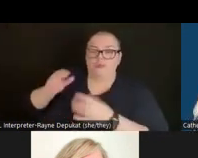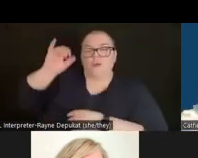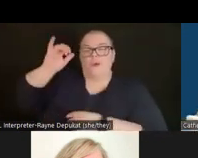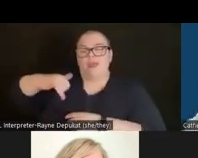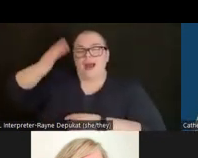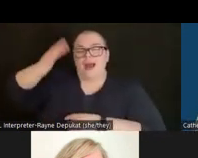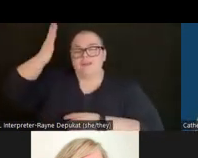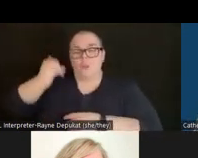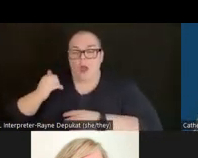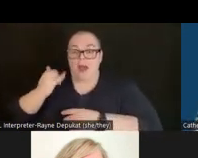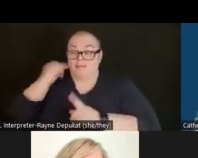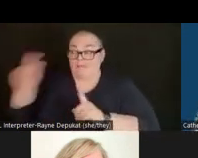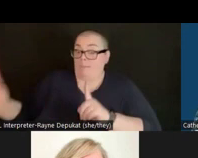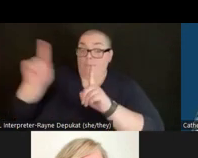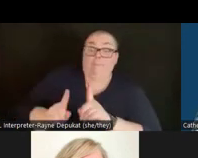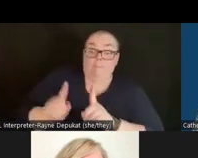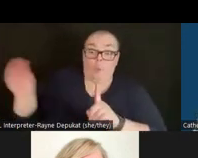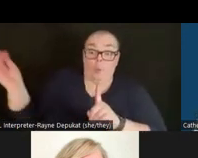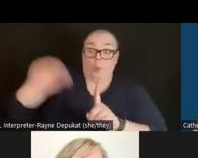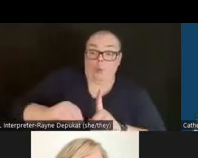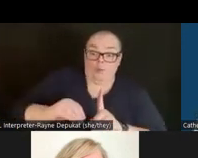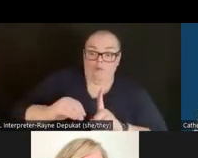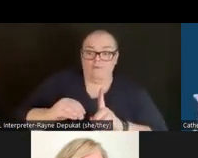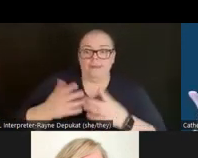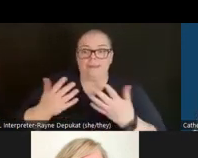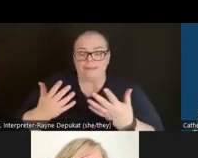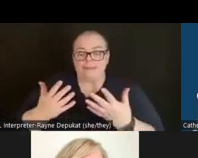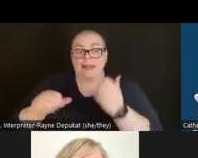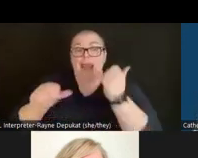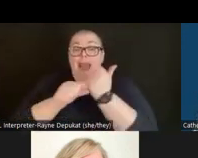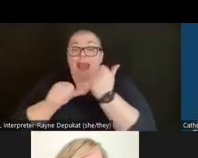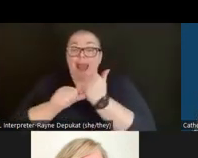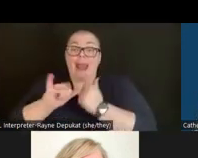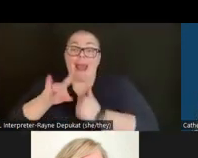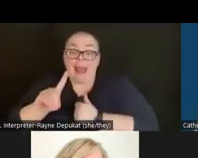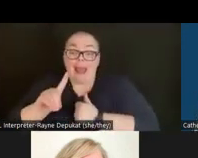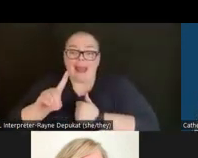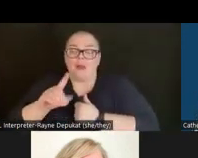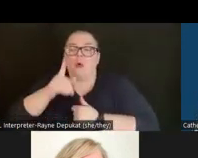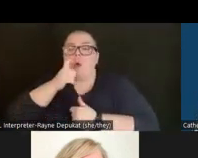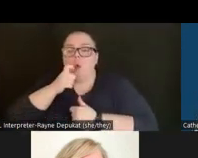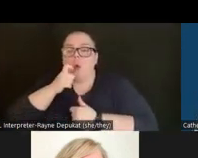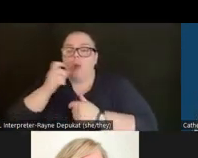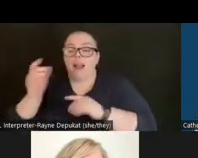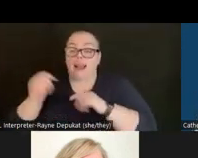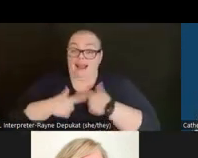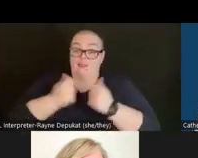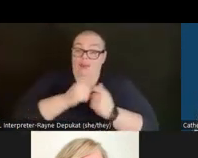problematic around having an aide who's a natural part of the household.